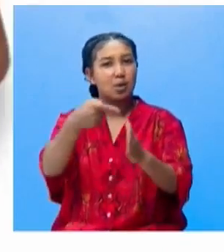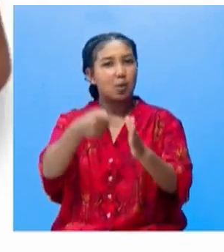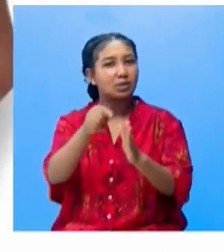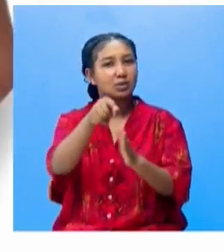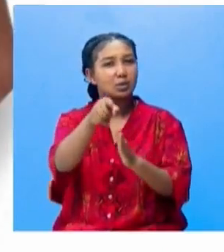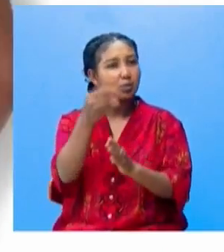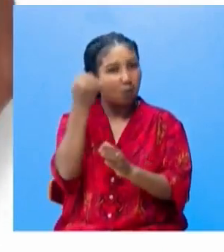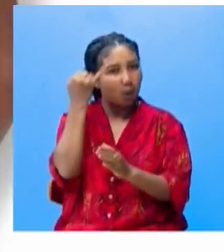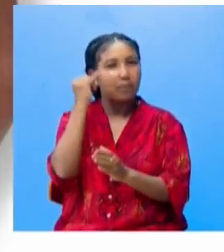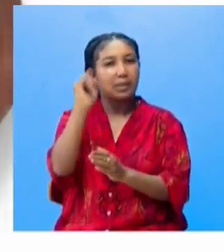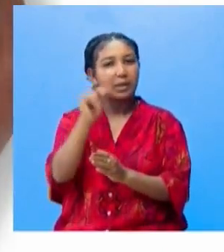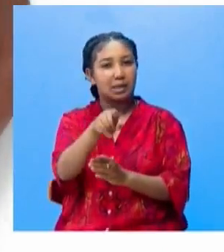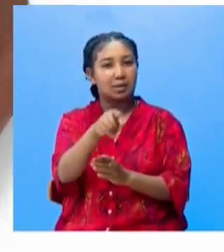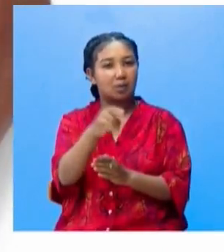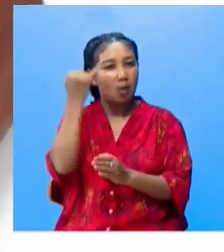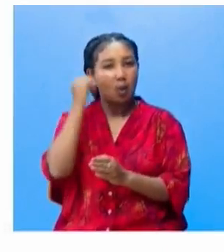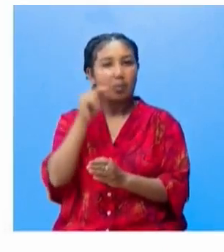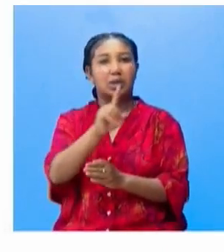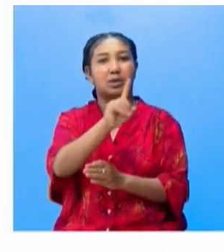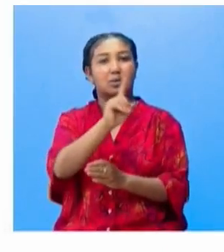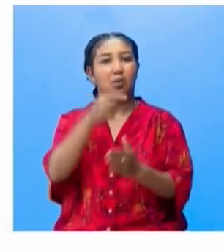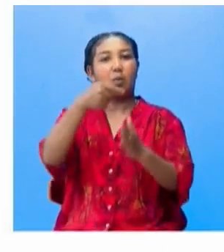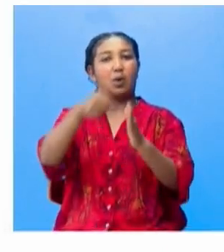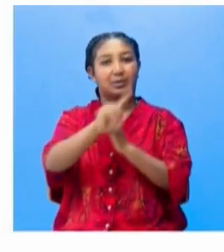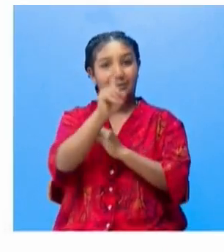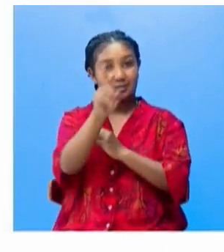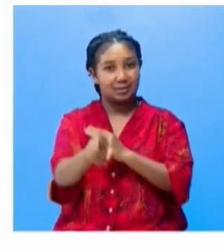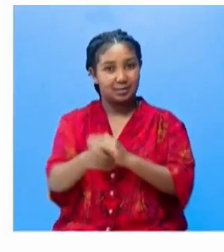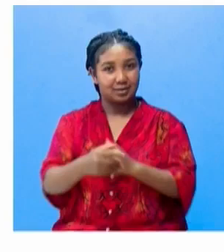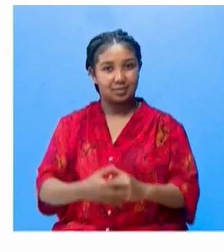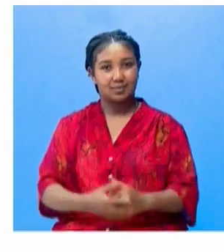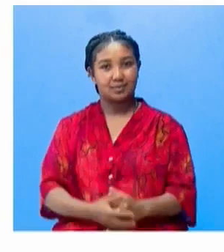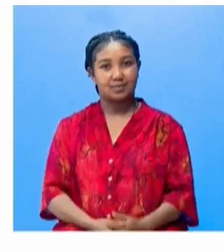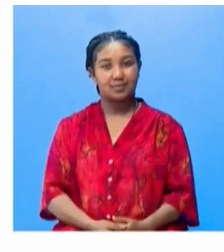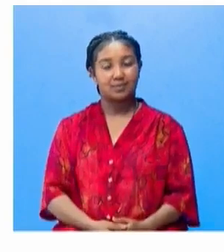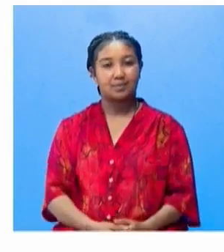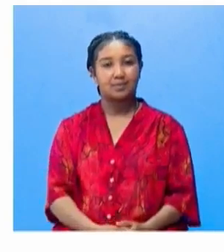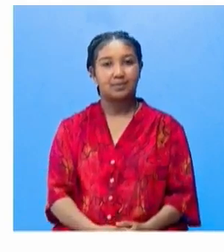your opinion? What is your